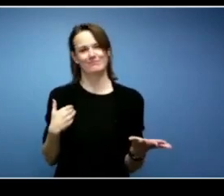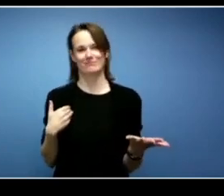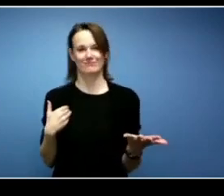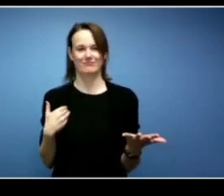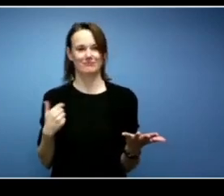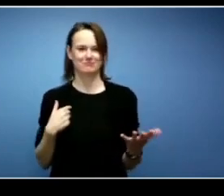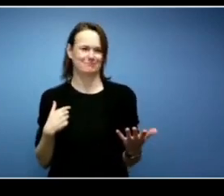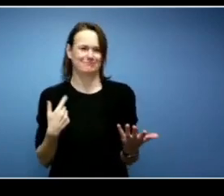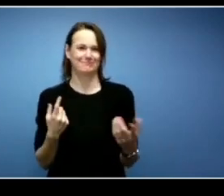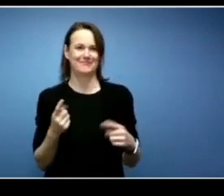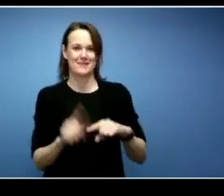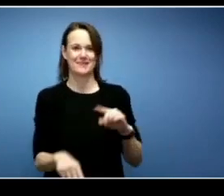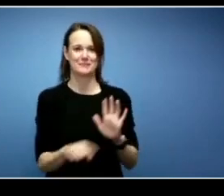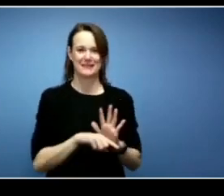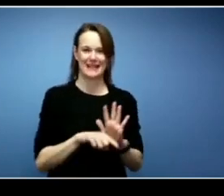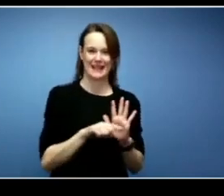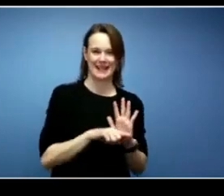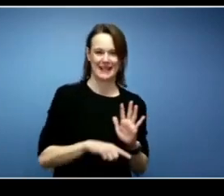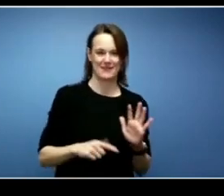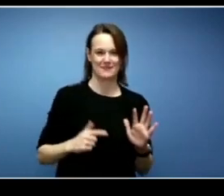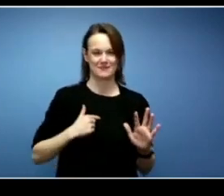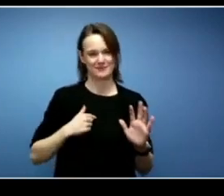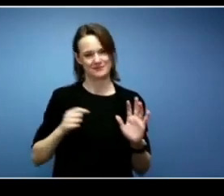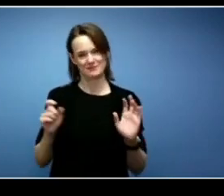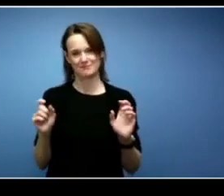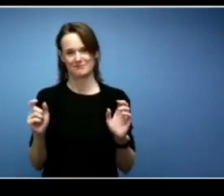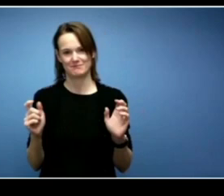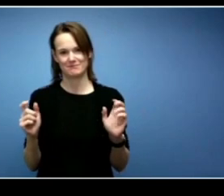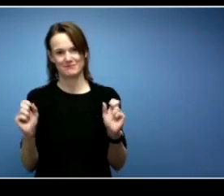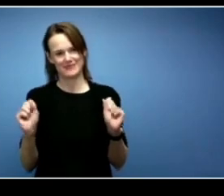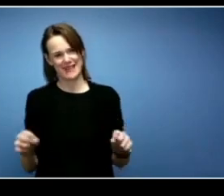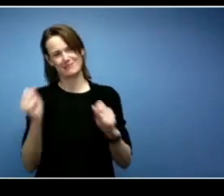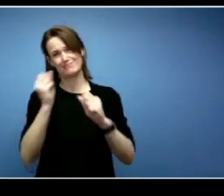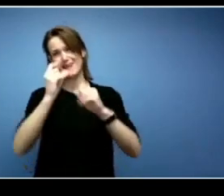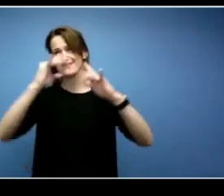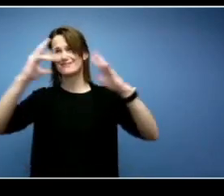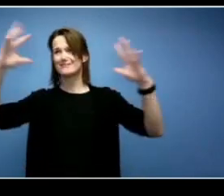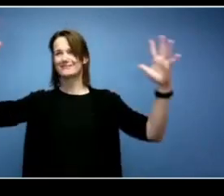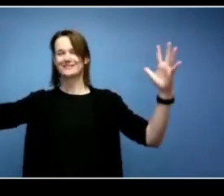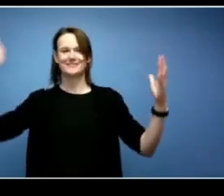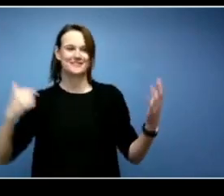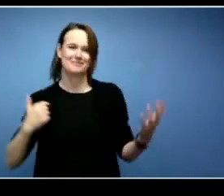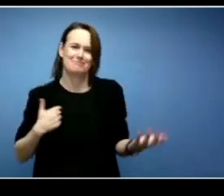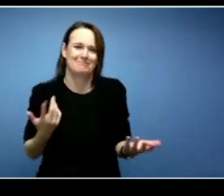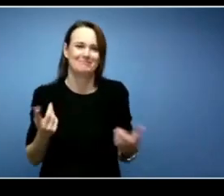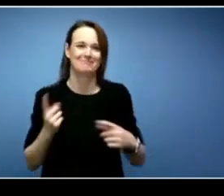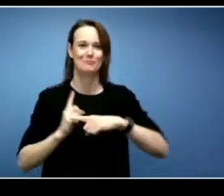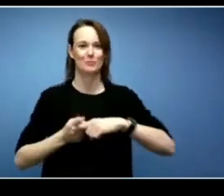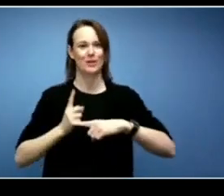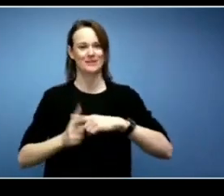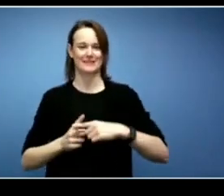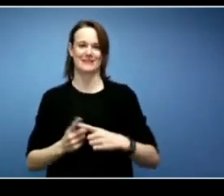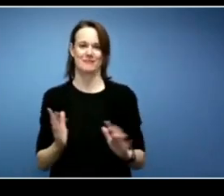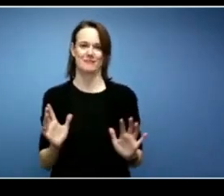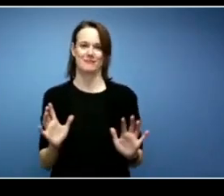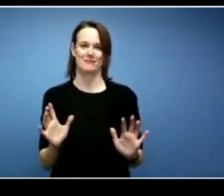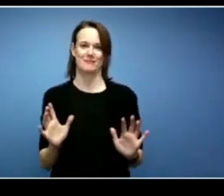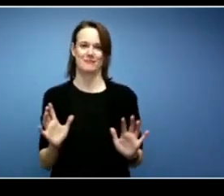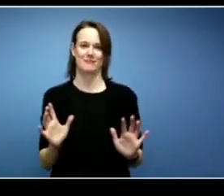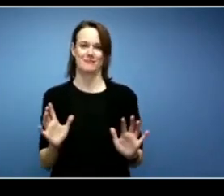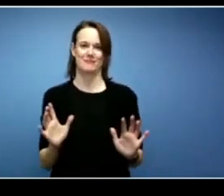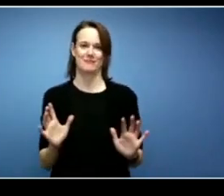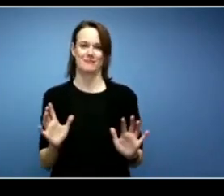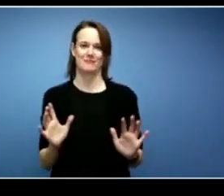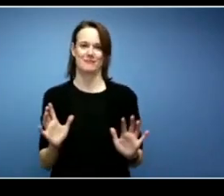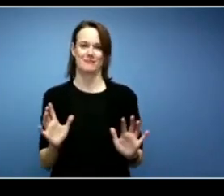you have literally the whole rainbow at your fingertips to imagine and create with? And that's the message